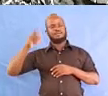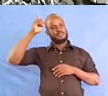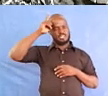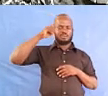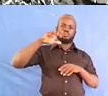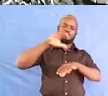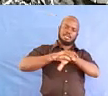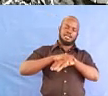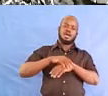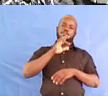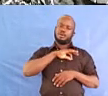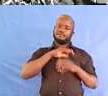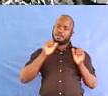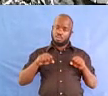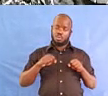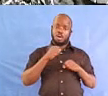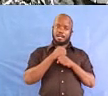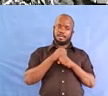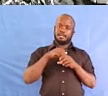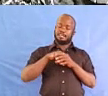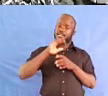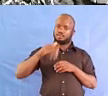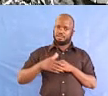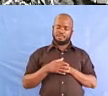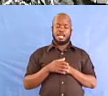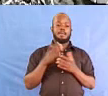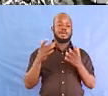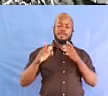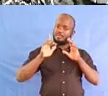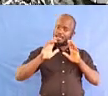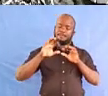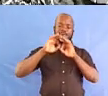left their towns and villages to find profitable work